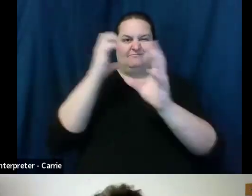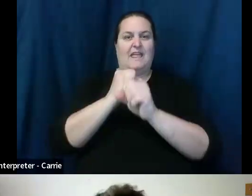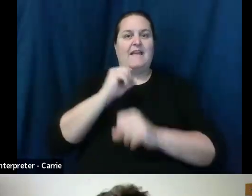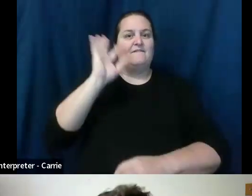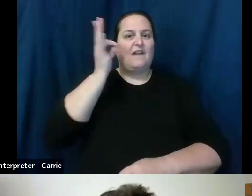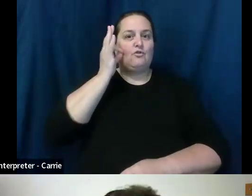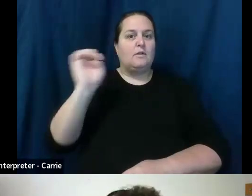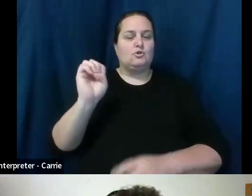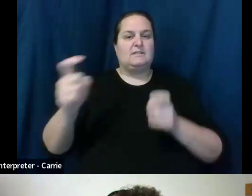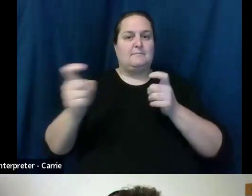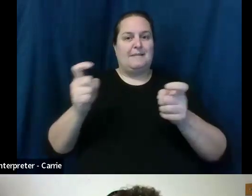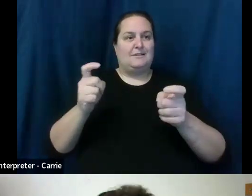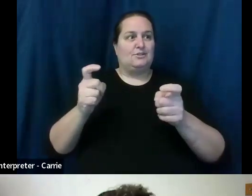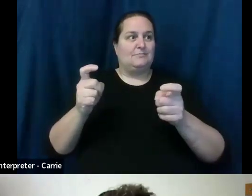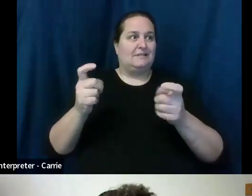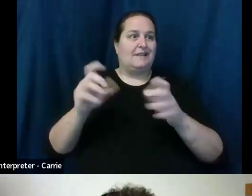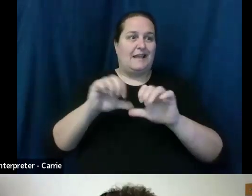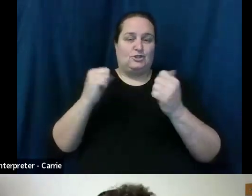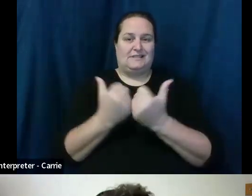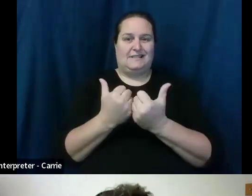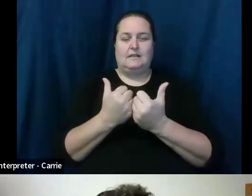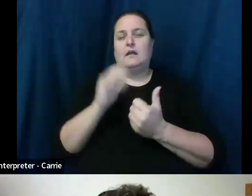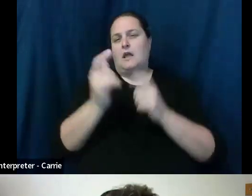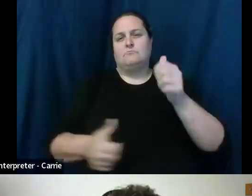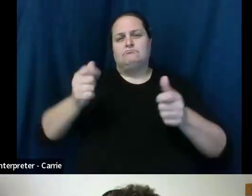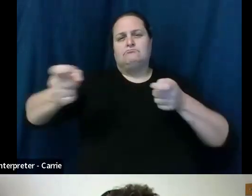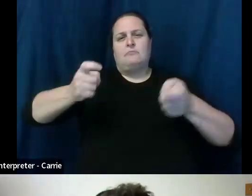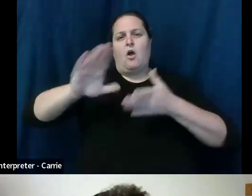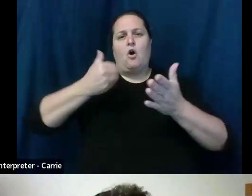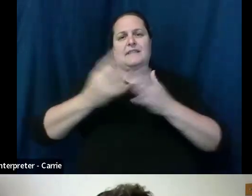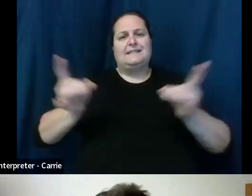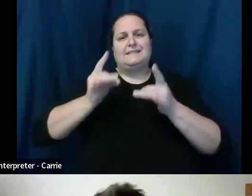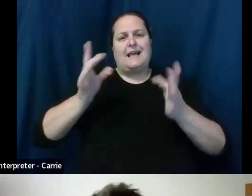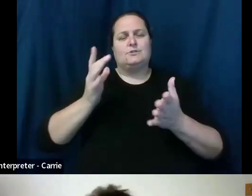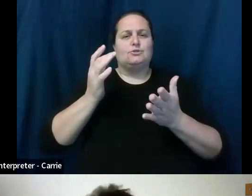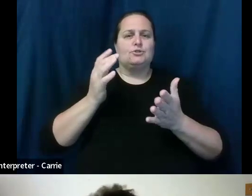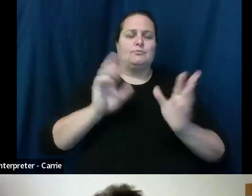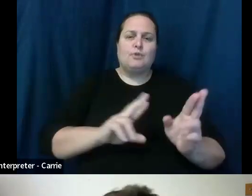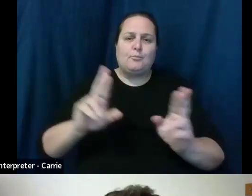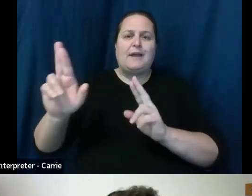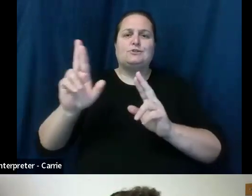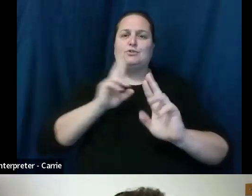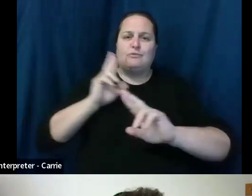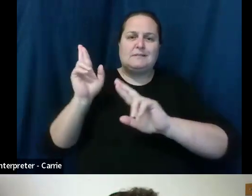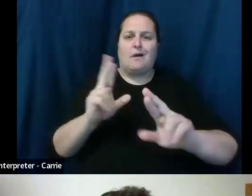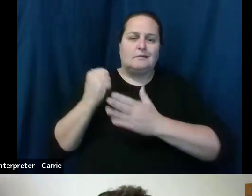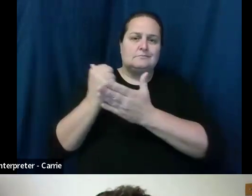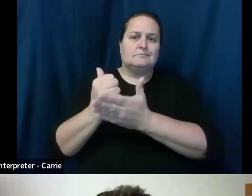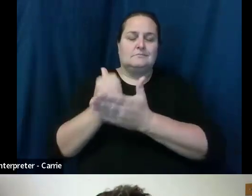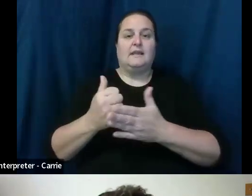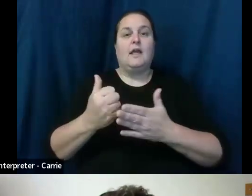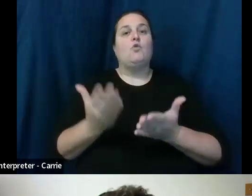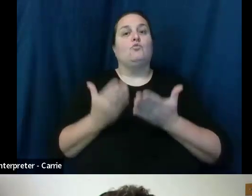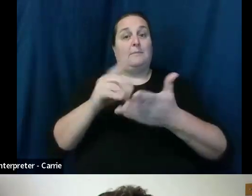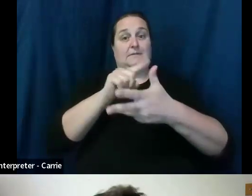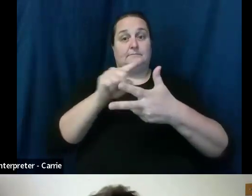Agency, who is in charge of all of the disaster response and relief and preparation stuff, has three big recommendations to